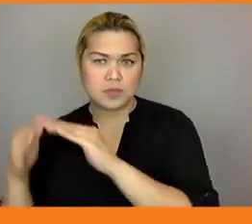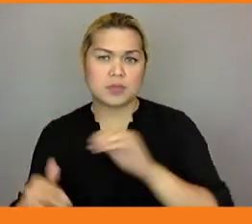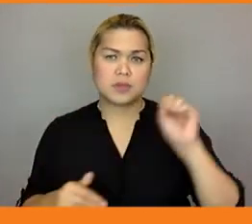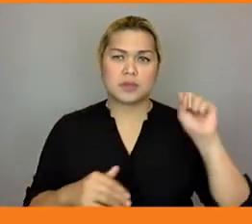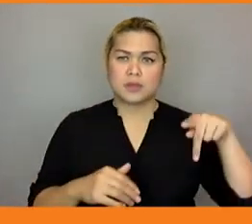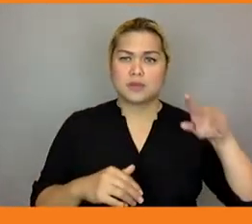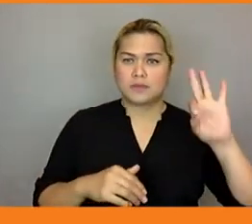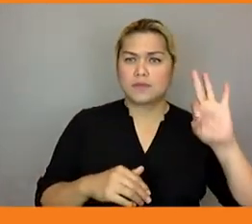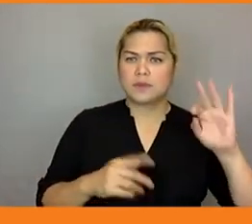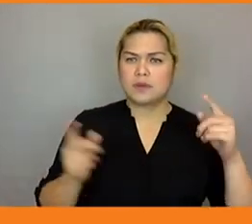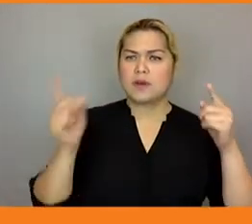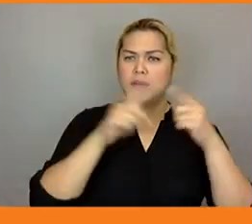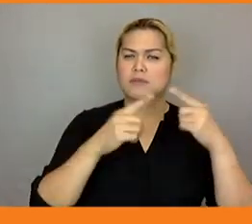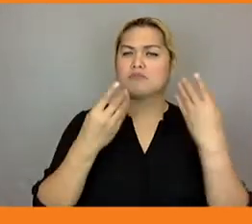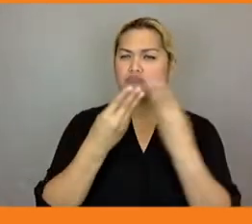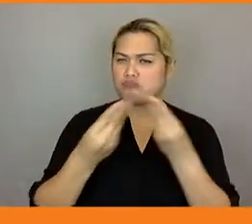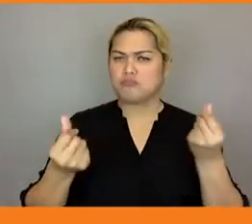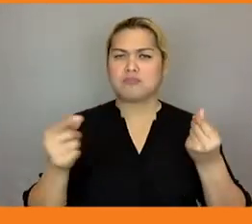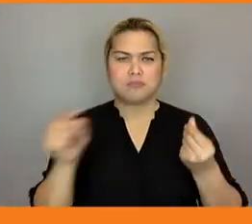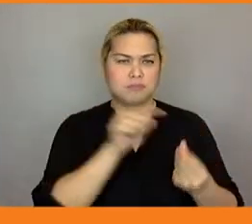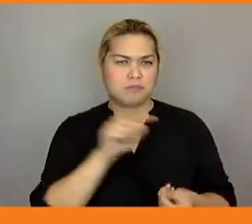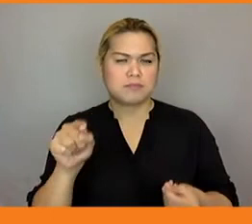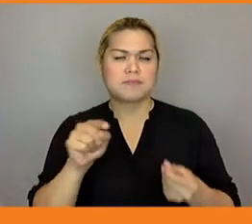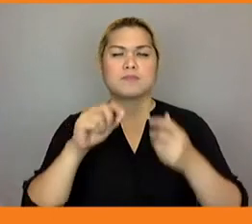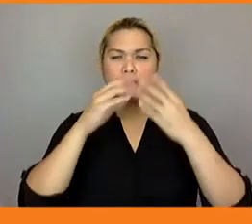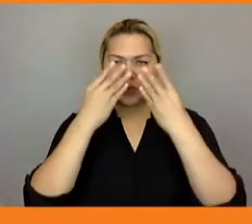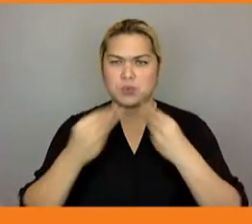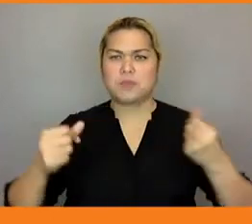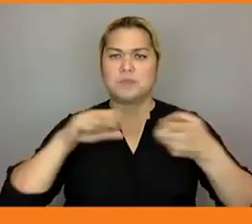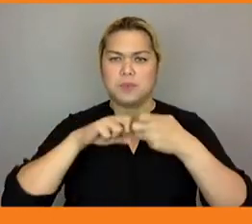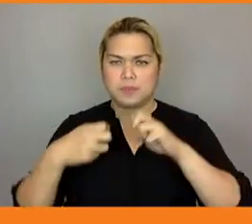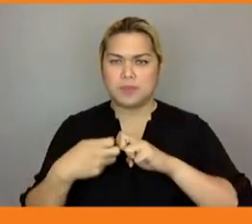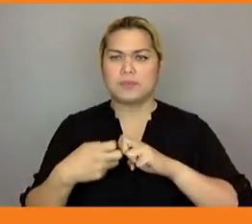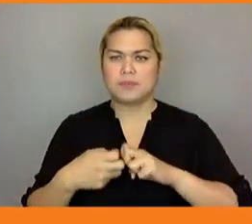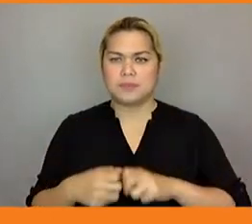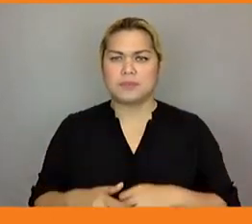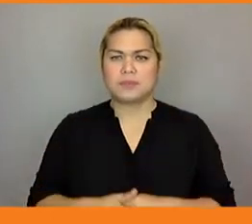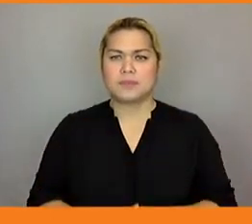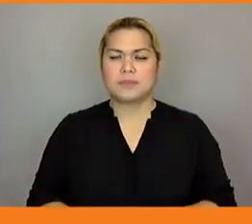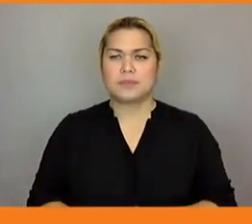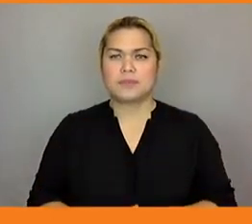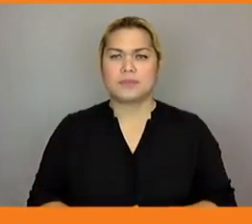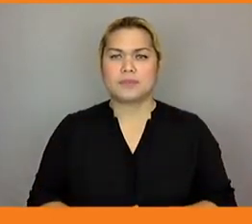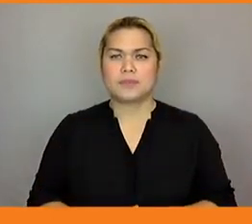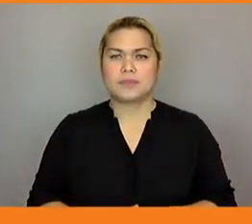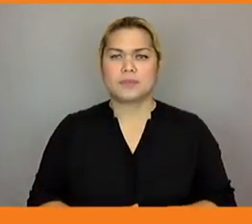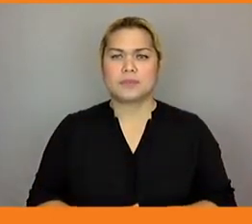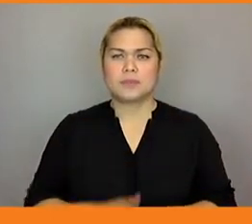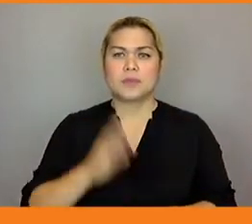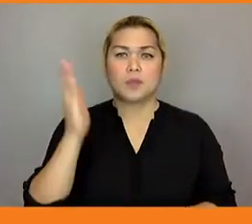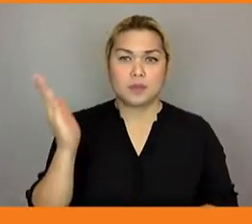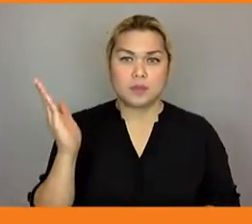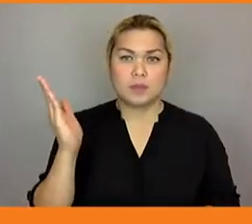concern. We appreciate that you are using our accountability